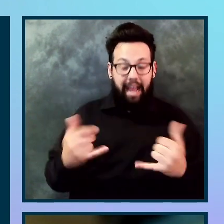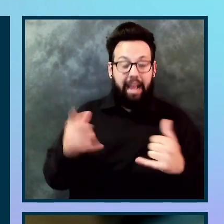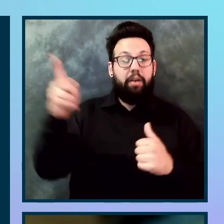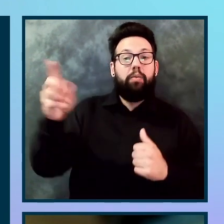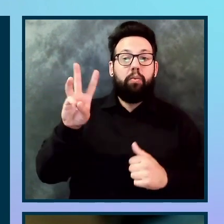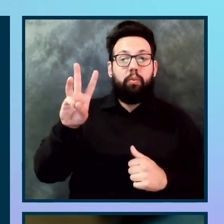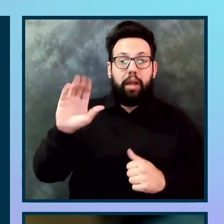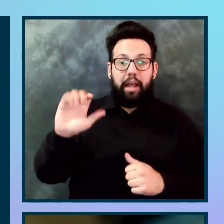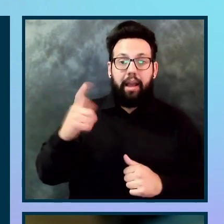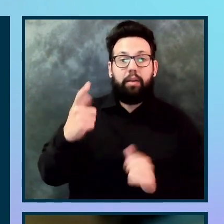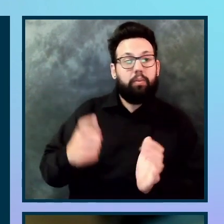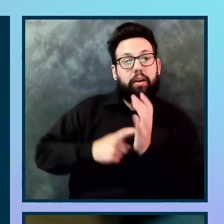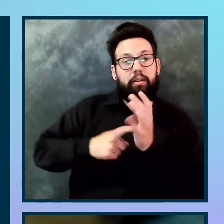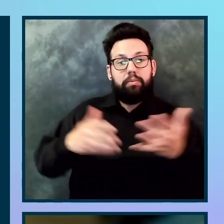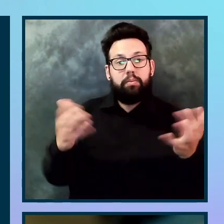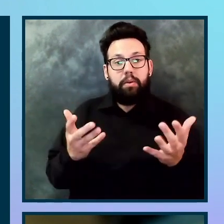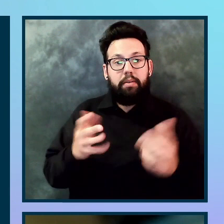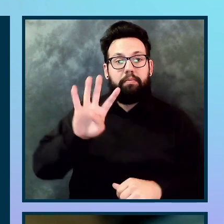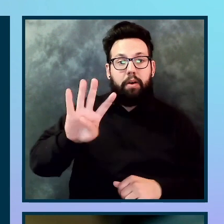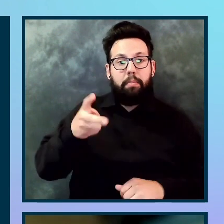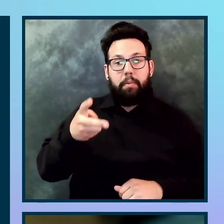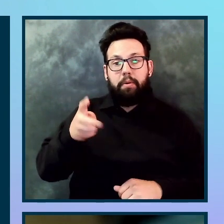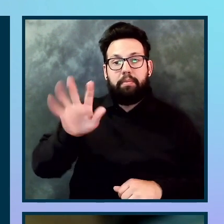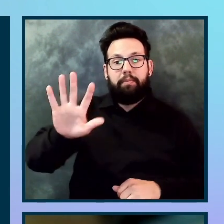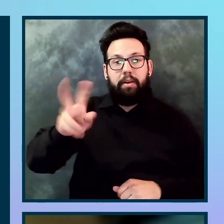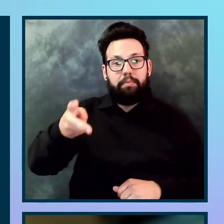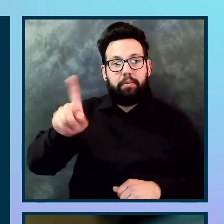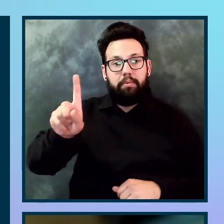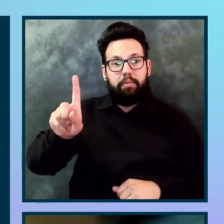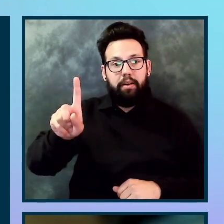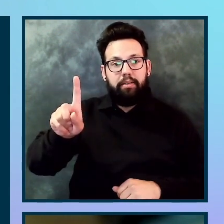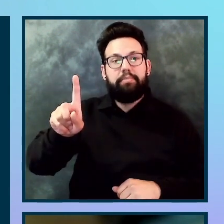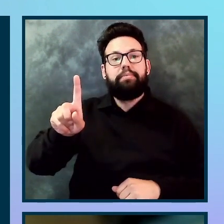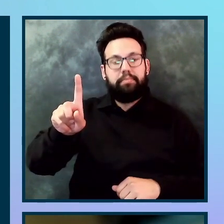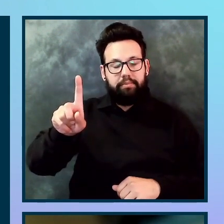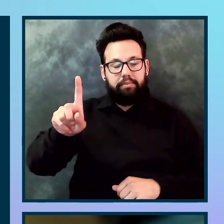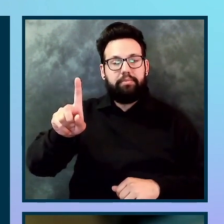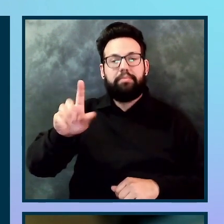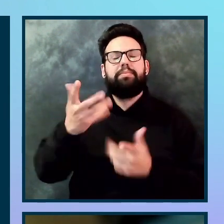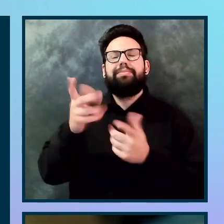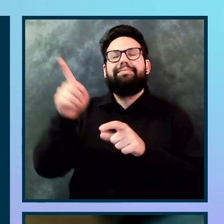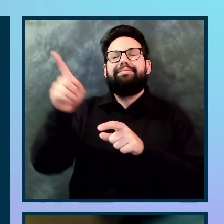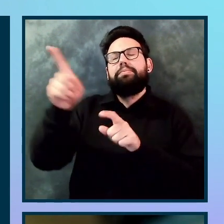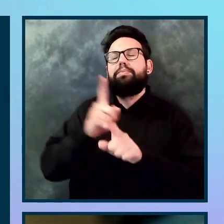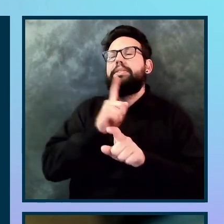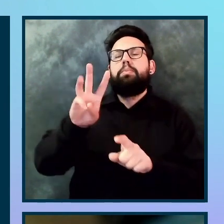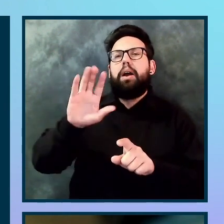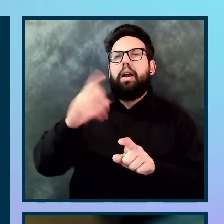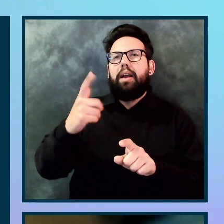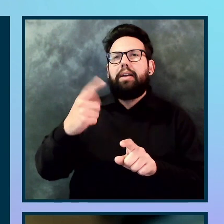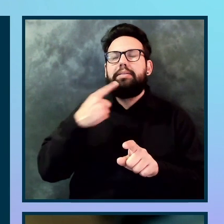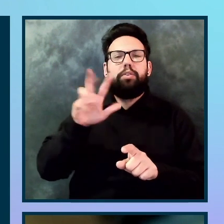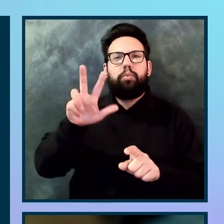Content Accessibility Guidelines, states that you can have a 3:1 for some things, but I honestly wouldn't recommend doing